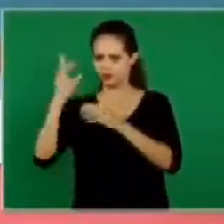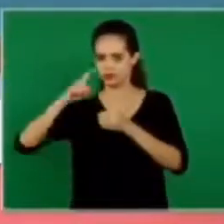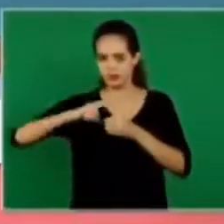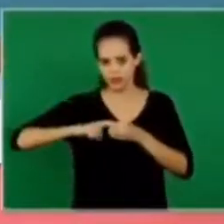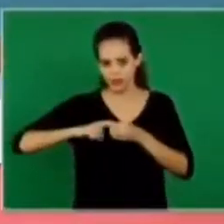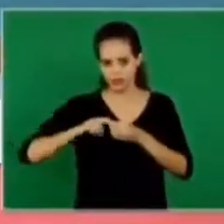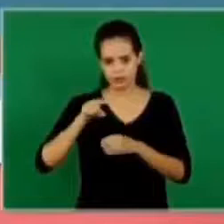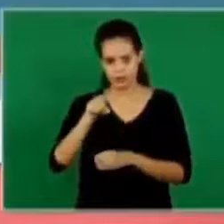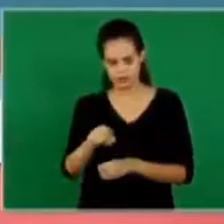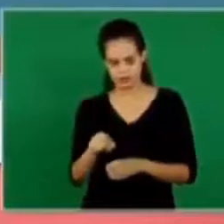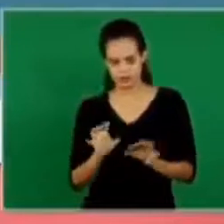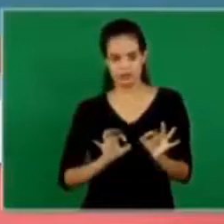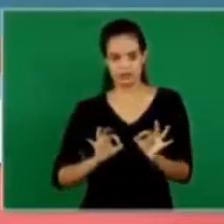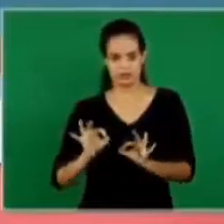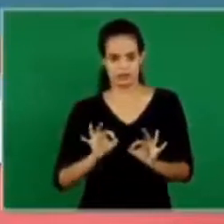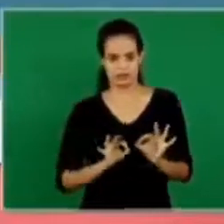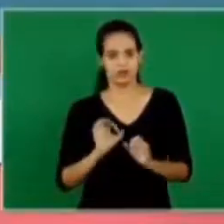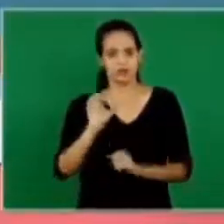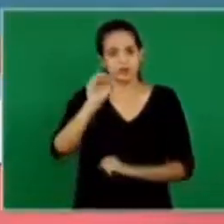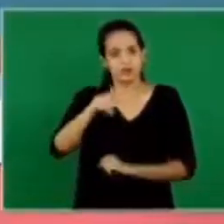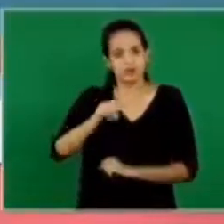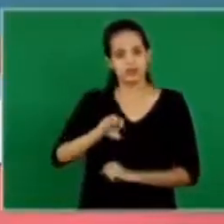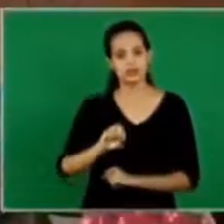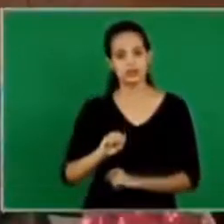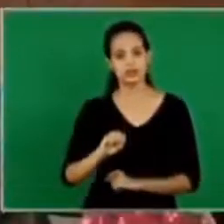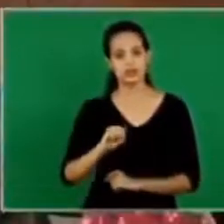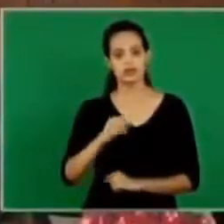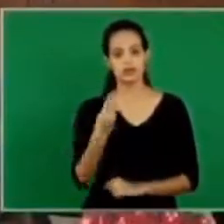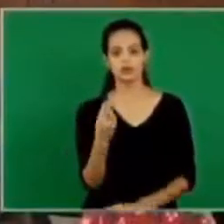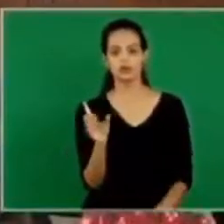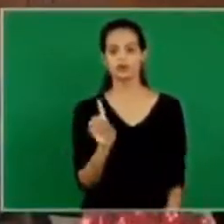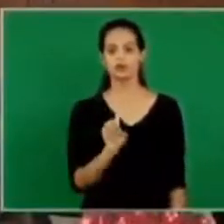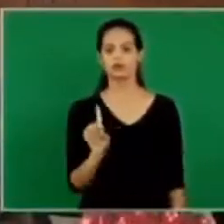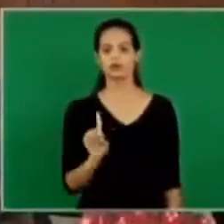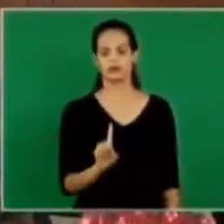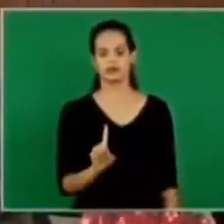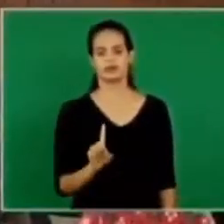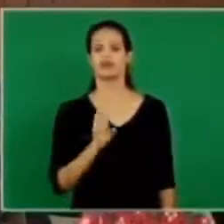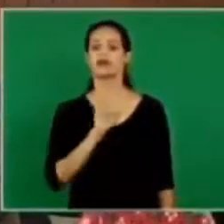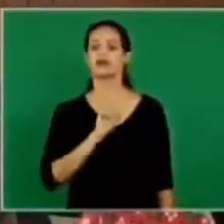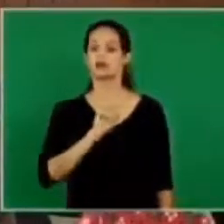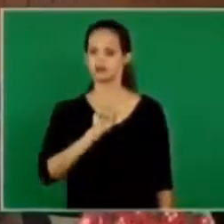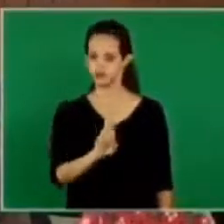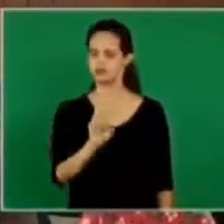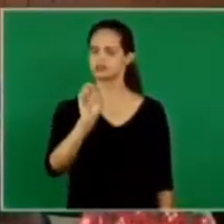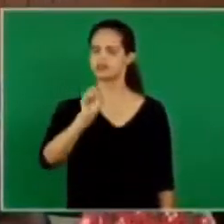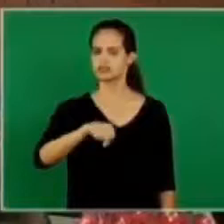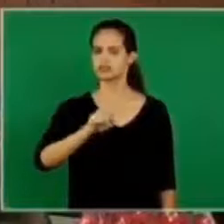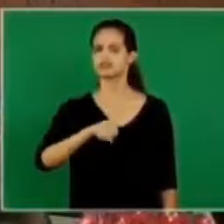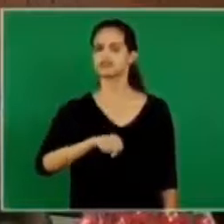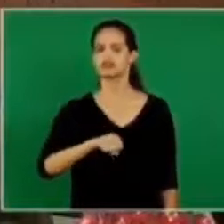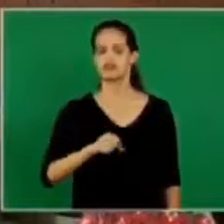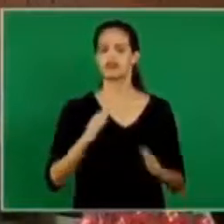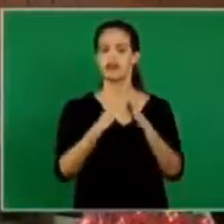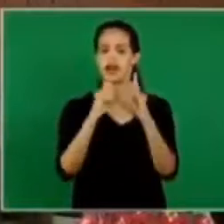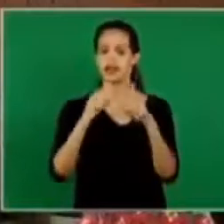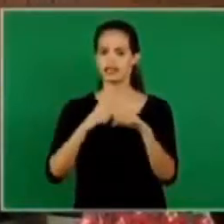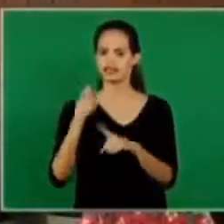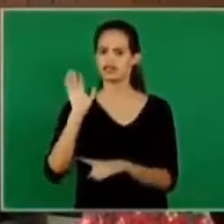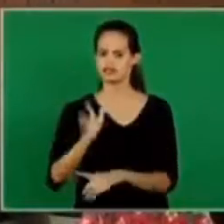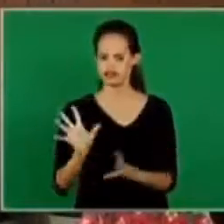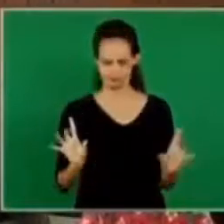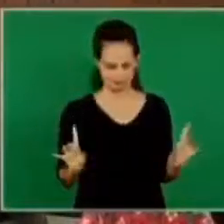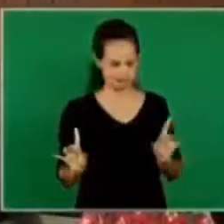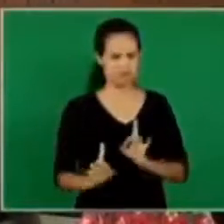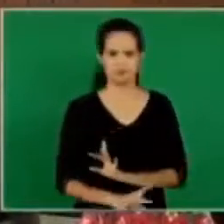Is the church preparing for the arrival of Jesus? Yes or no? The church is already